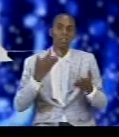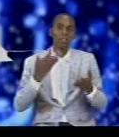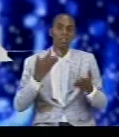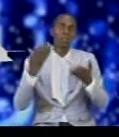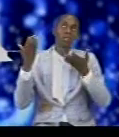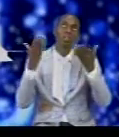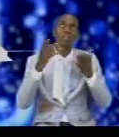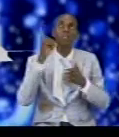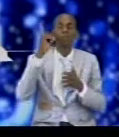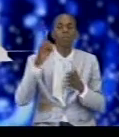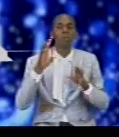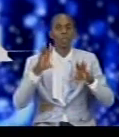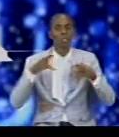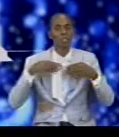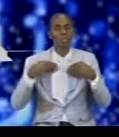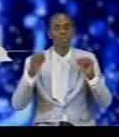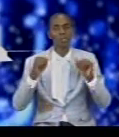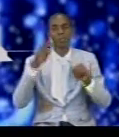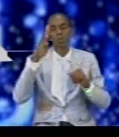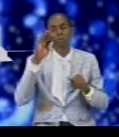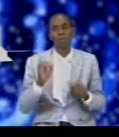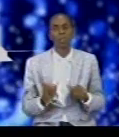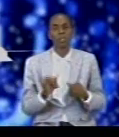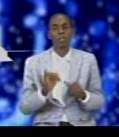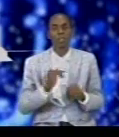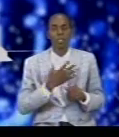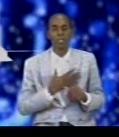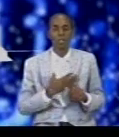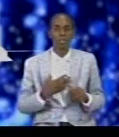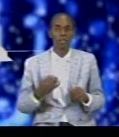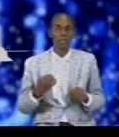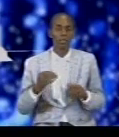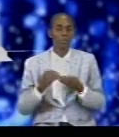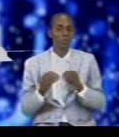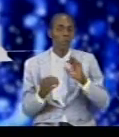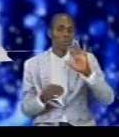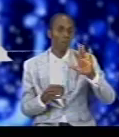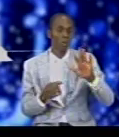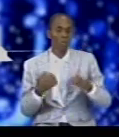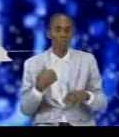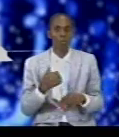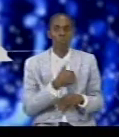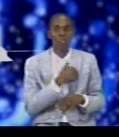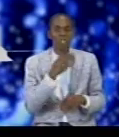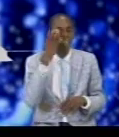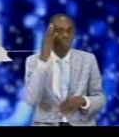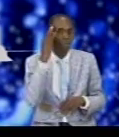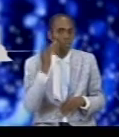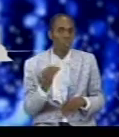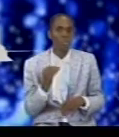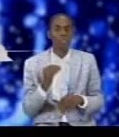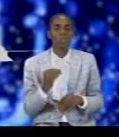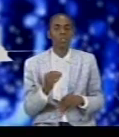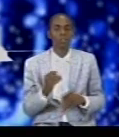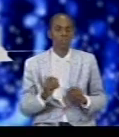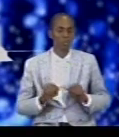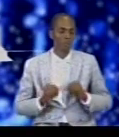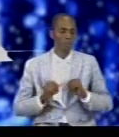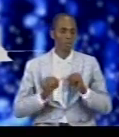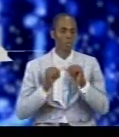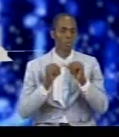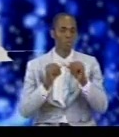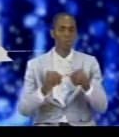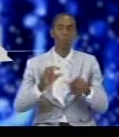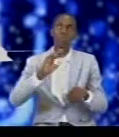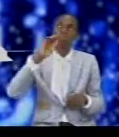God, he give us the power of his grace to serve. Number five, we receive steadfast grace. Steadfast